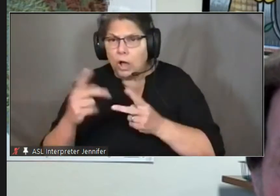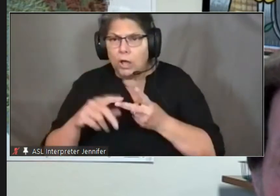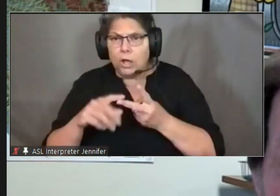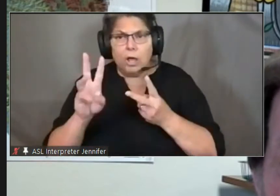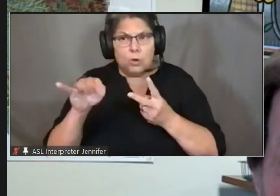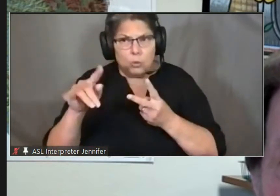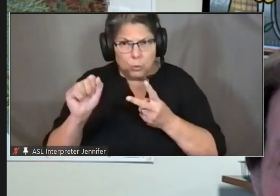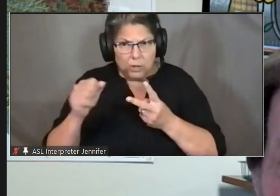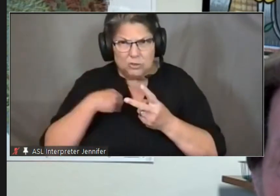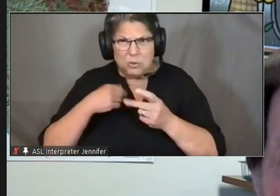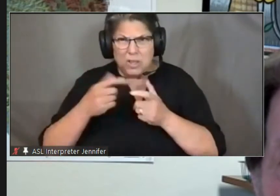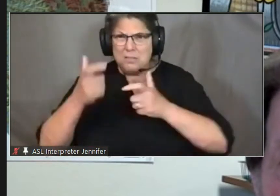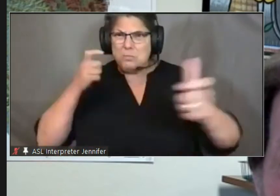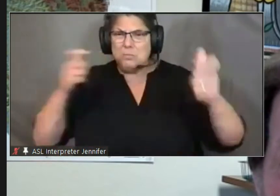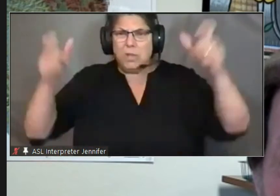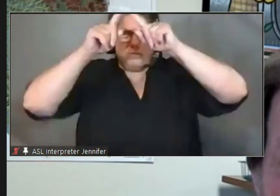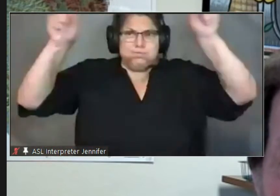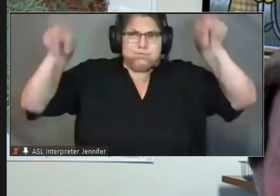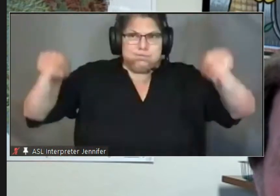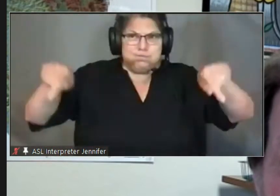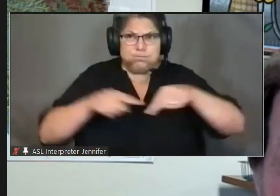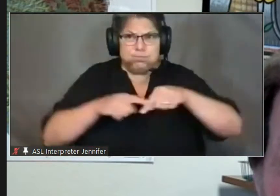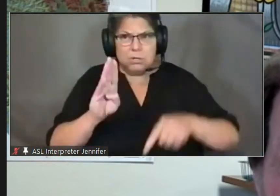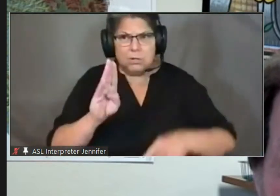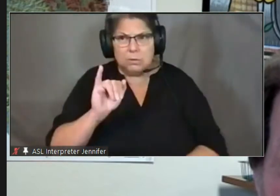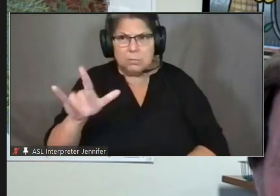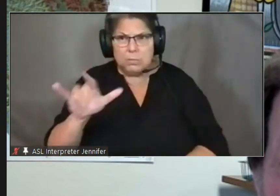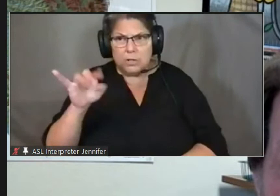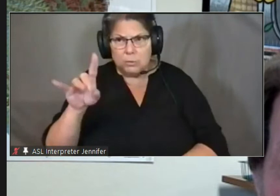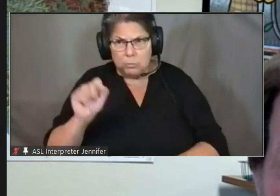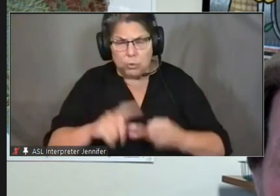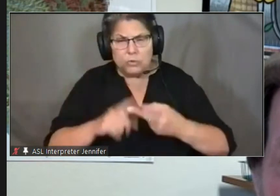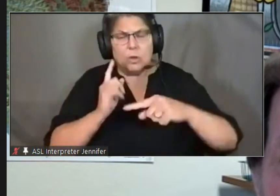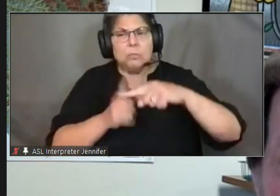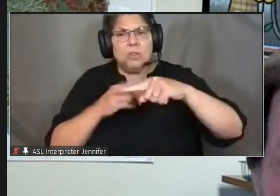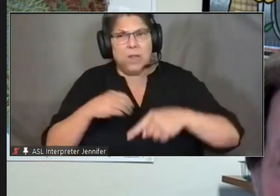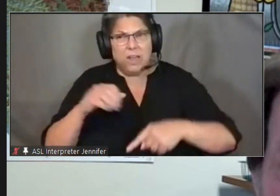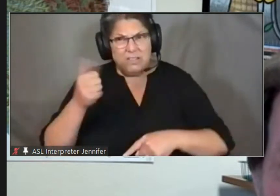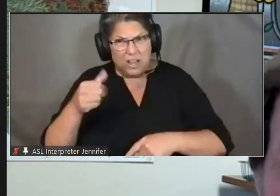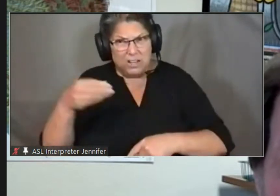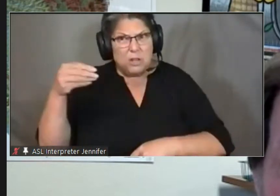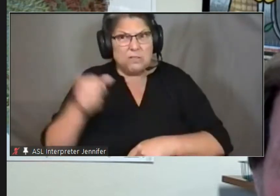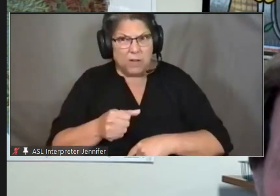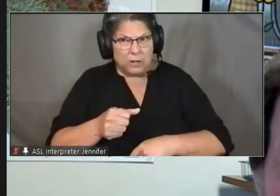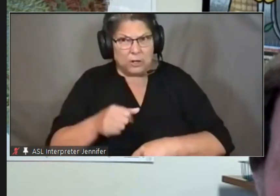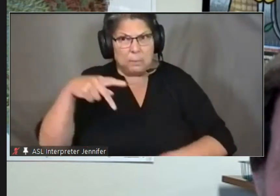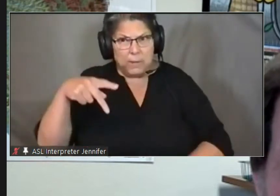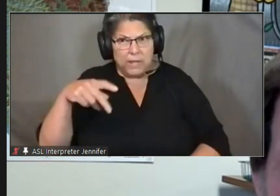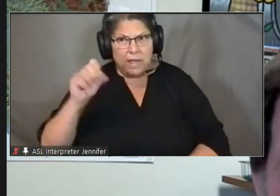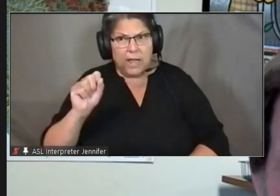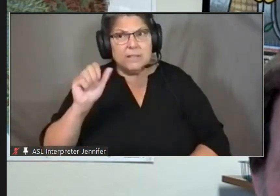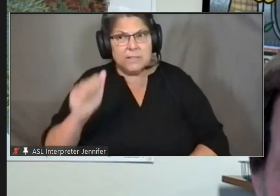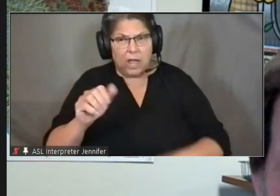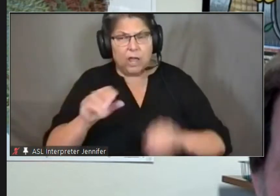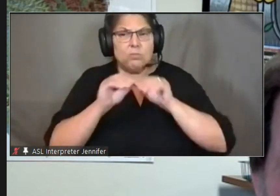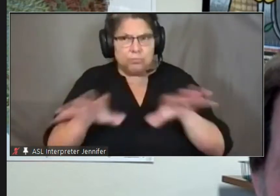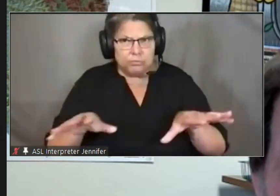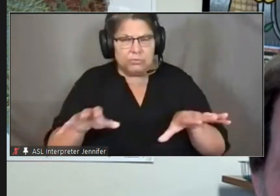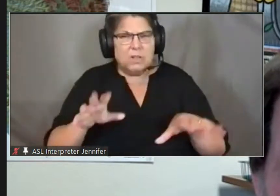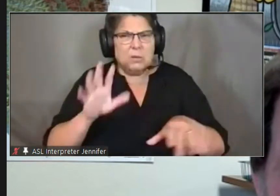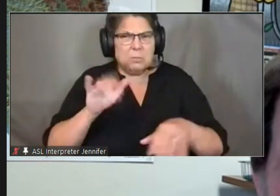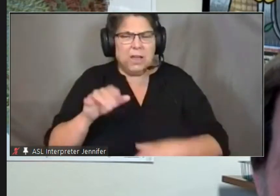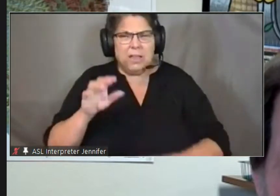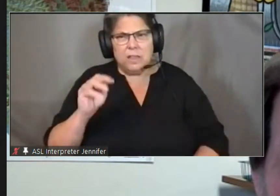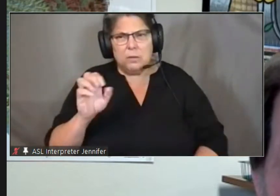also this week, 10 county-funded PSAs are being released by the Mendocino Diversity, Equity,